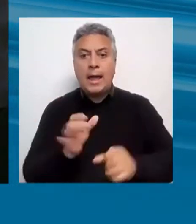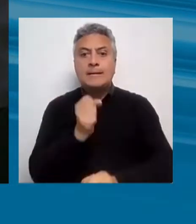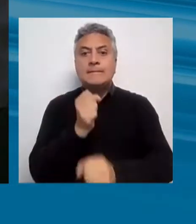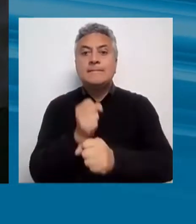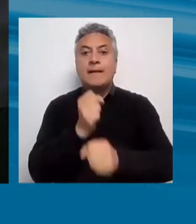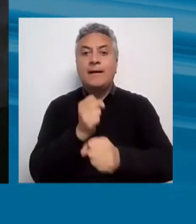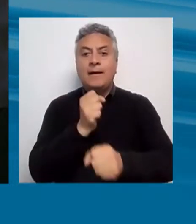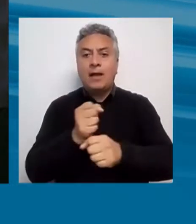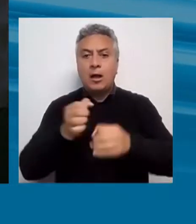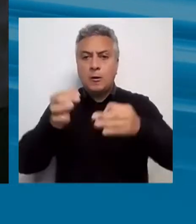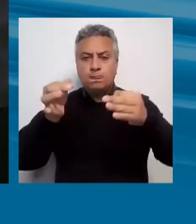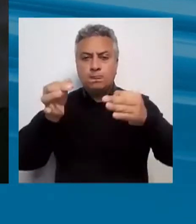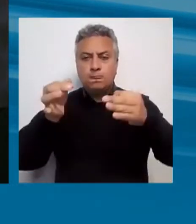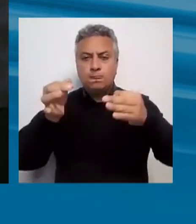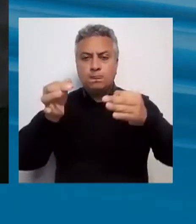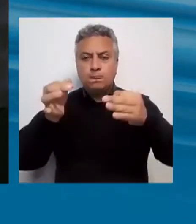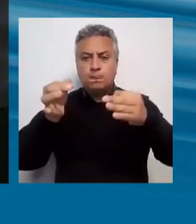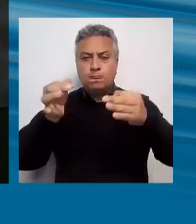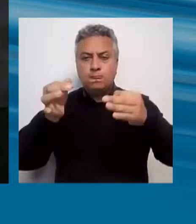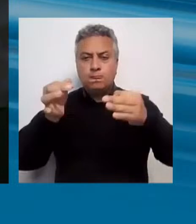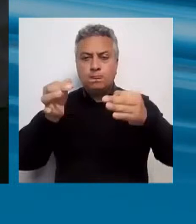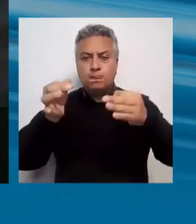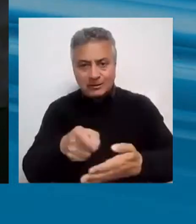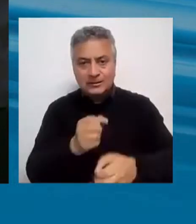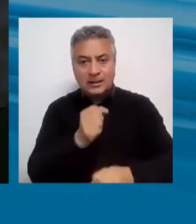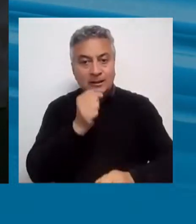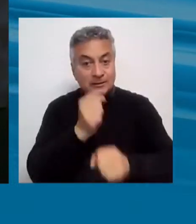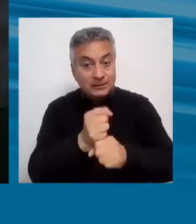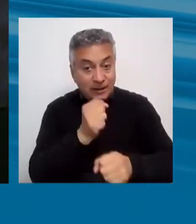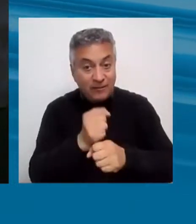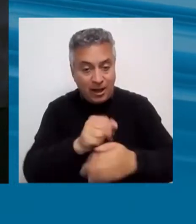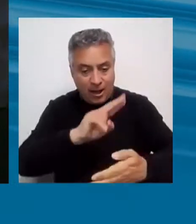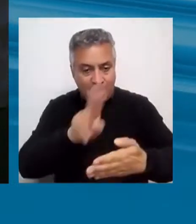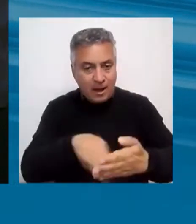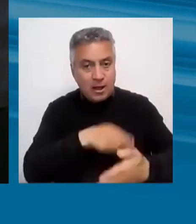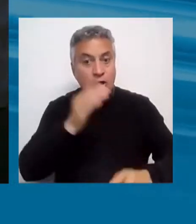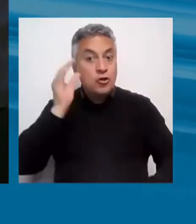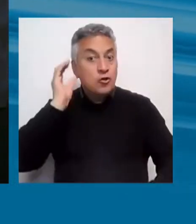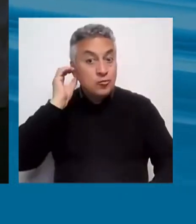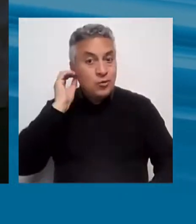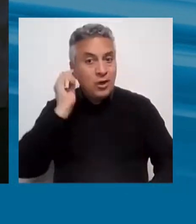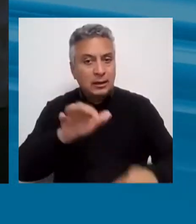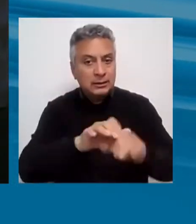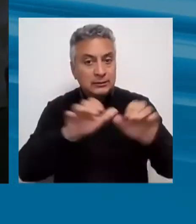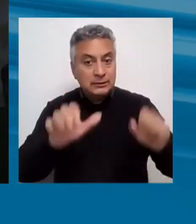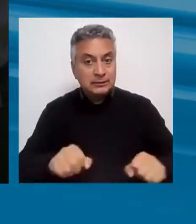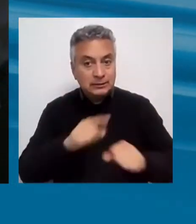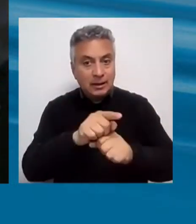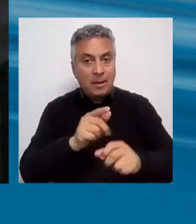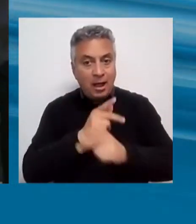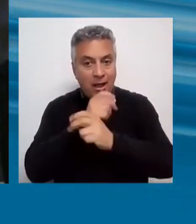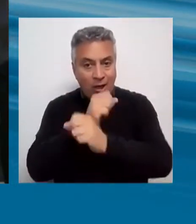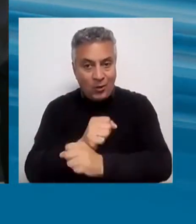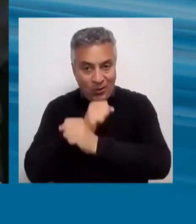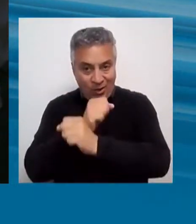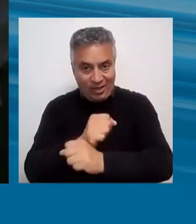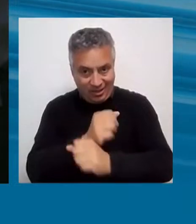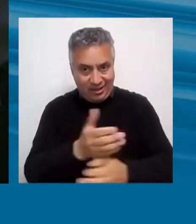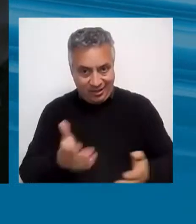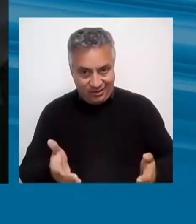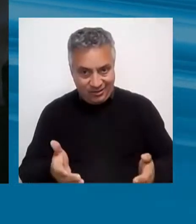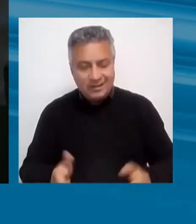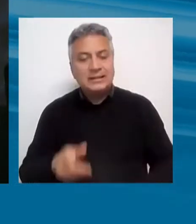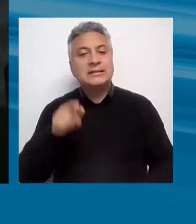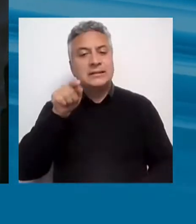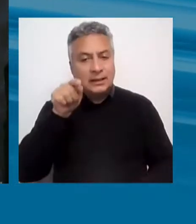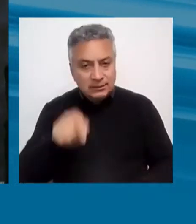can be seen when you start thinking about decent work of women. And Lais has given us great